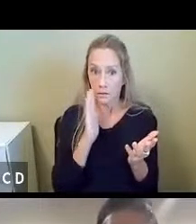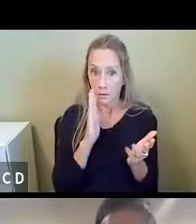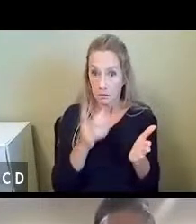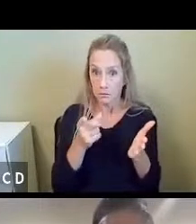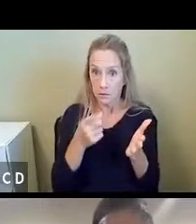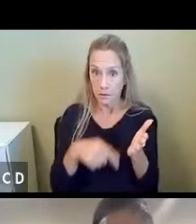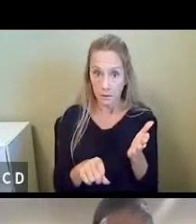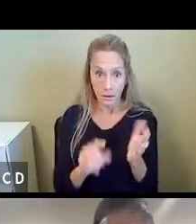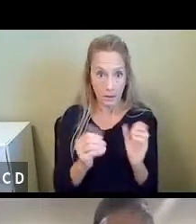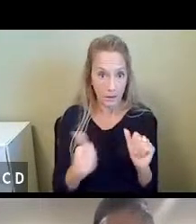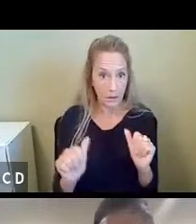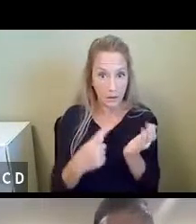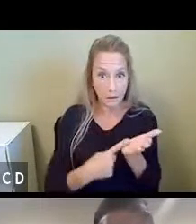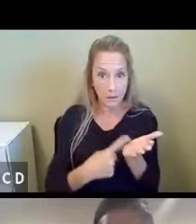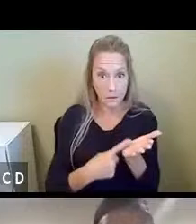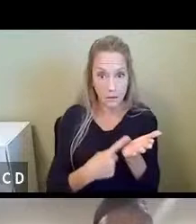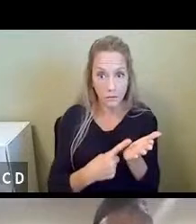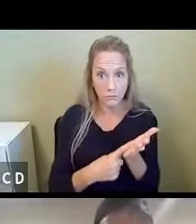None?